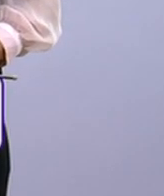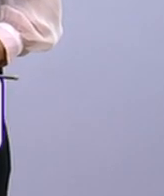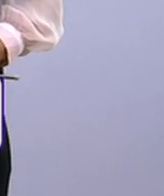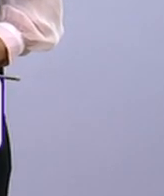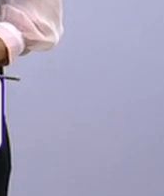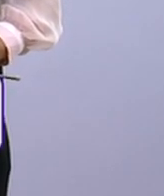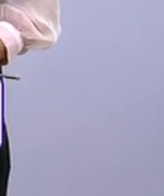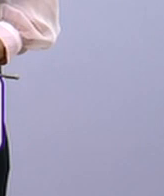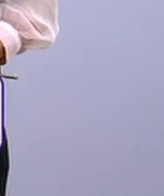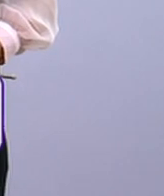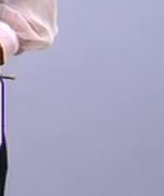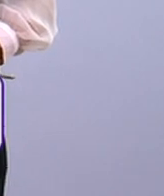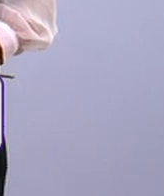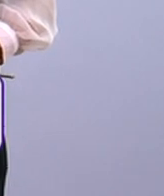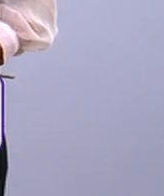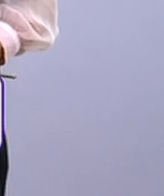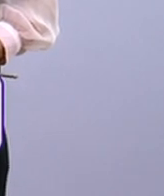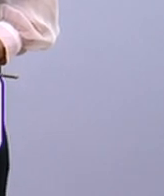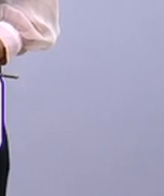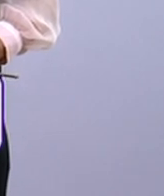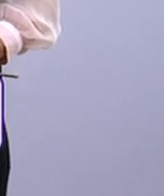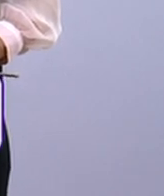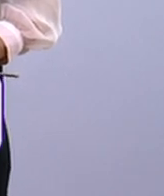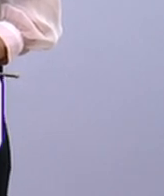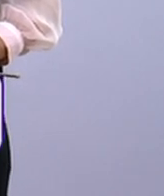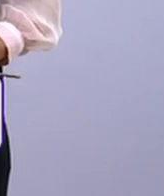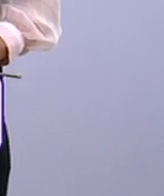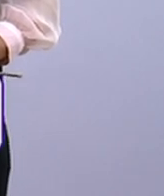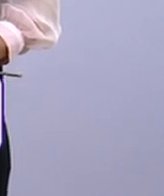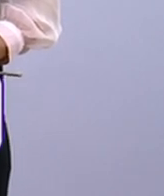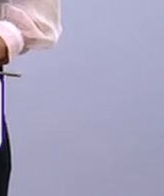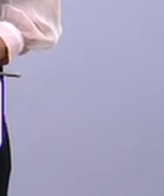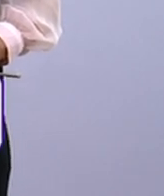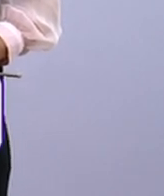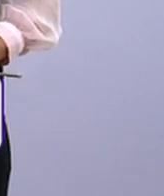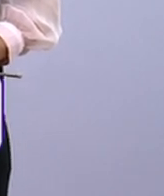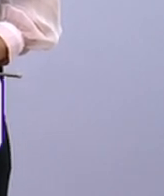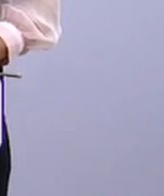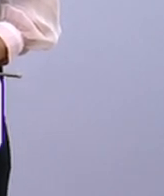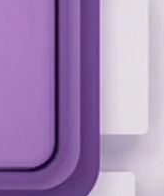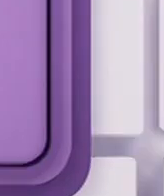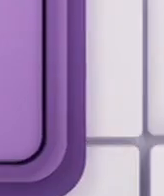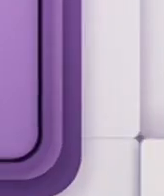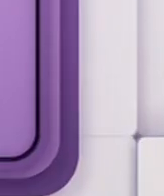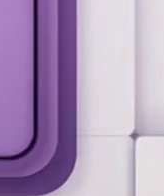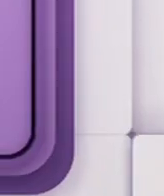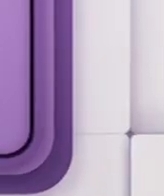Now, boys and girls, watch the video and be ready to do the task.